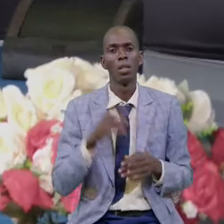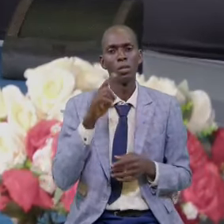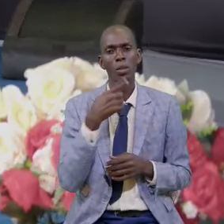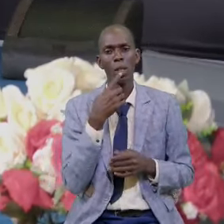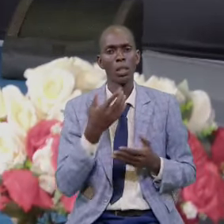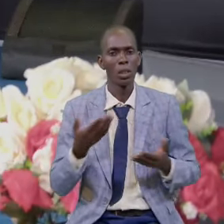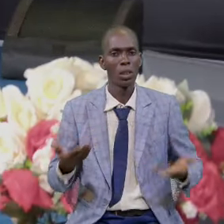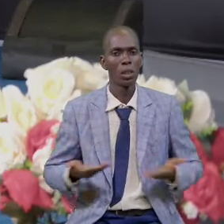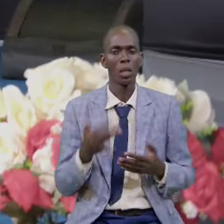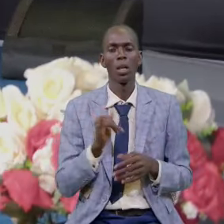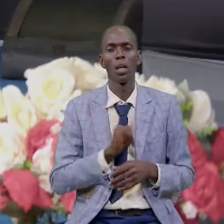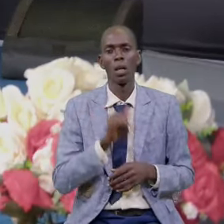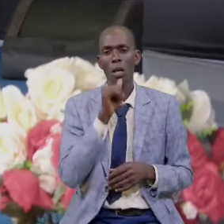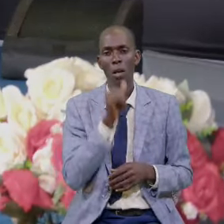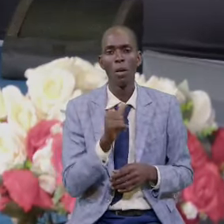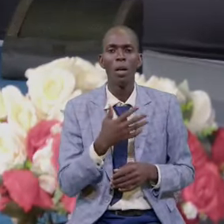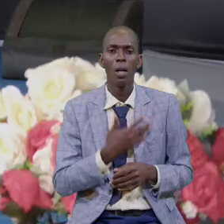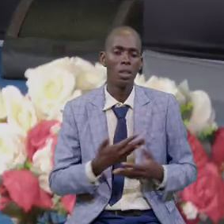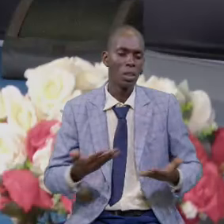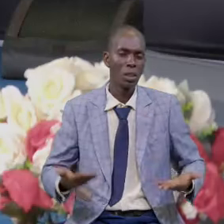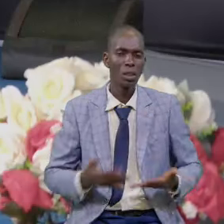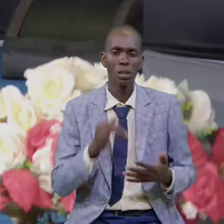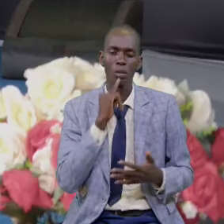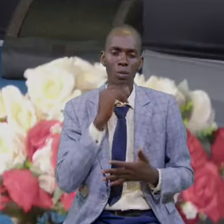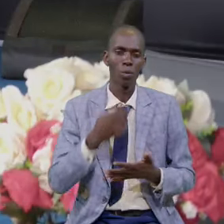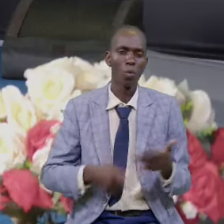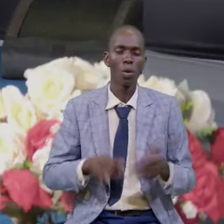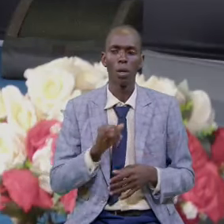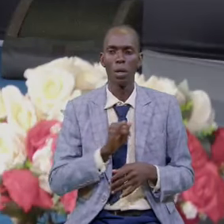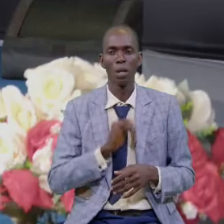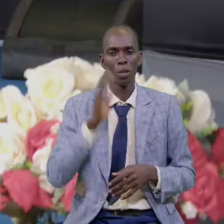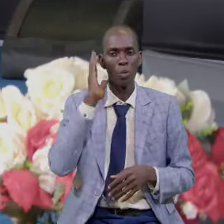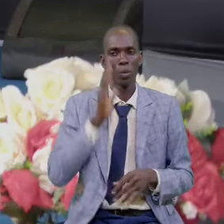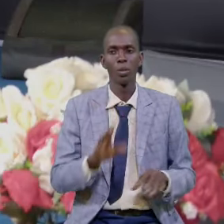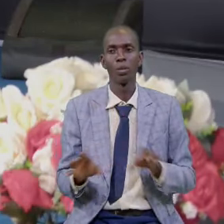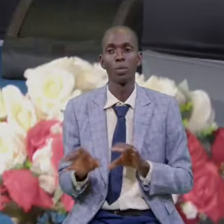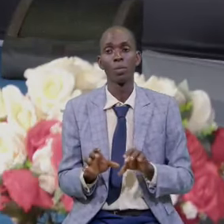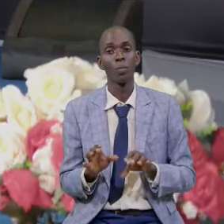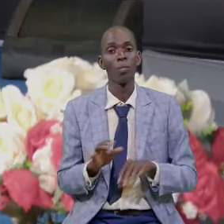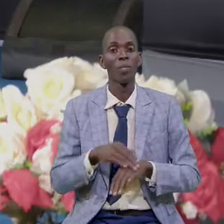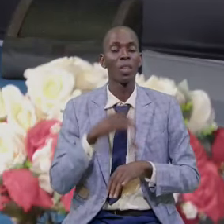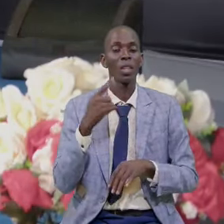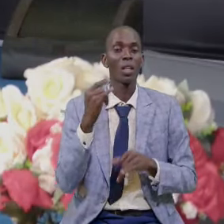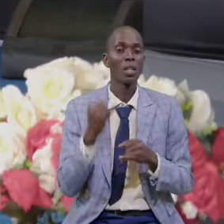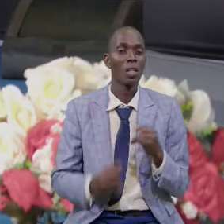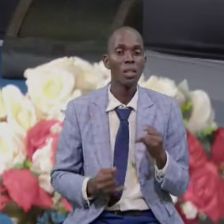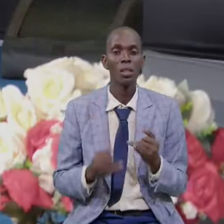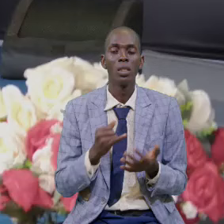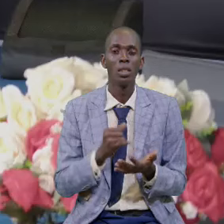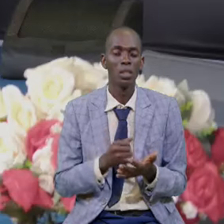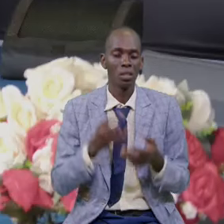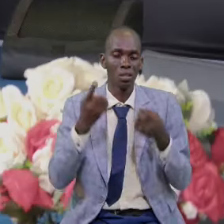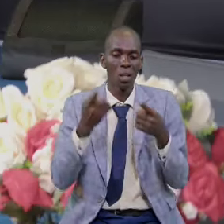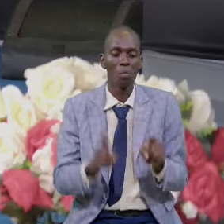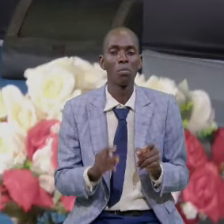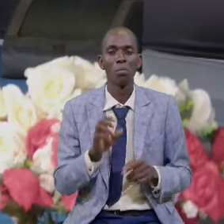here is what I am going to do. Eventually, it is done. You